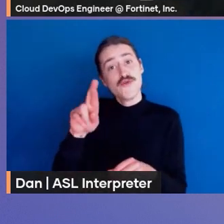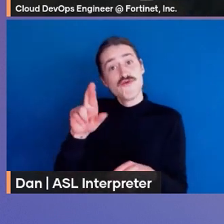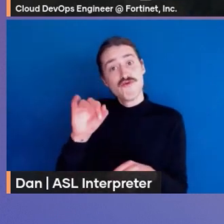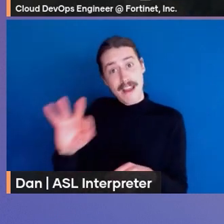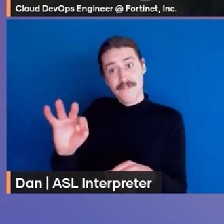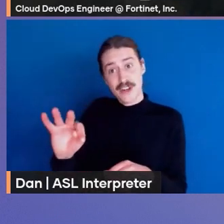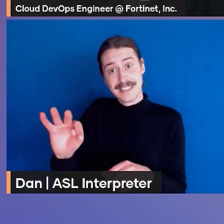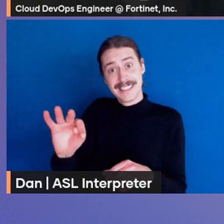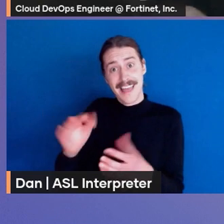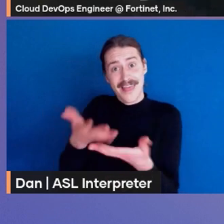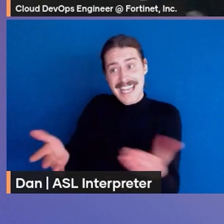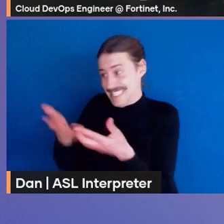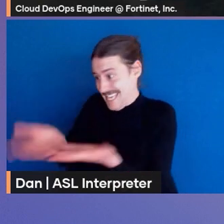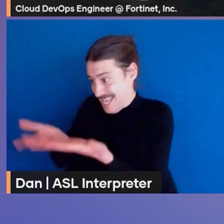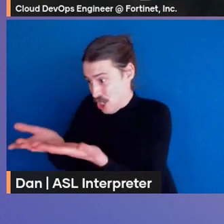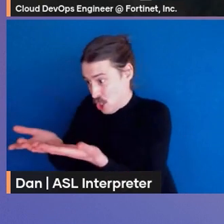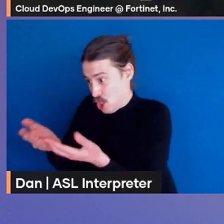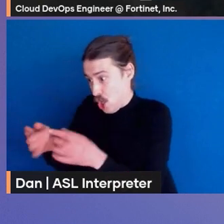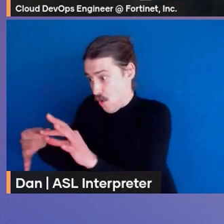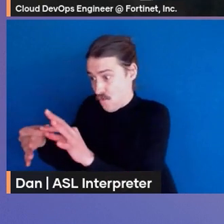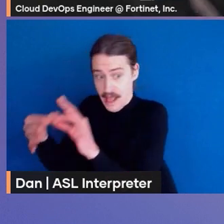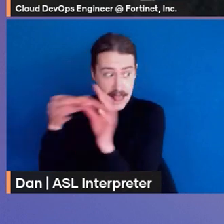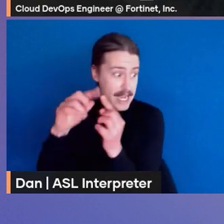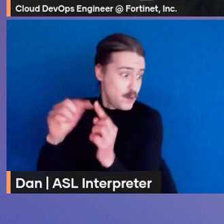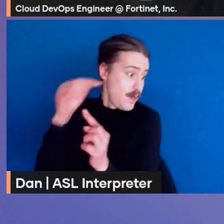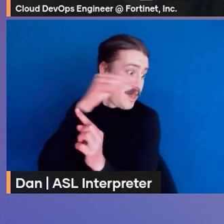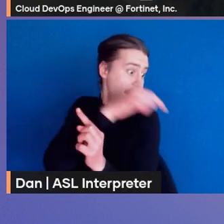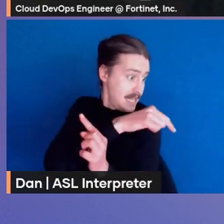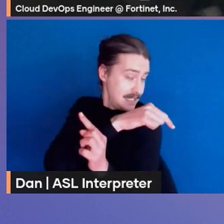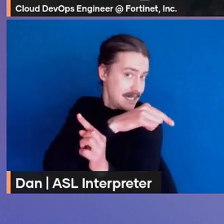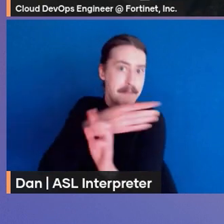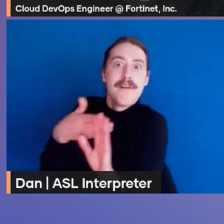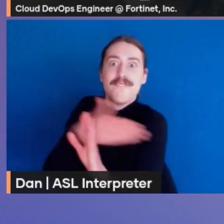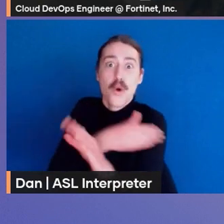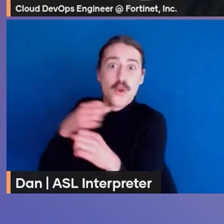created before you create the thing that depends on them,